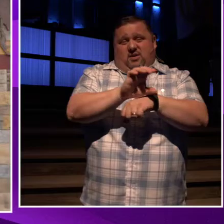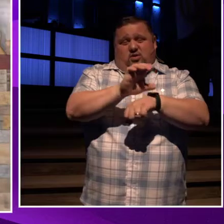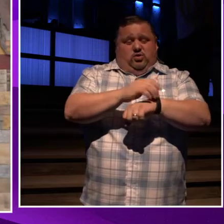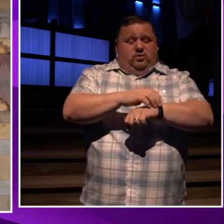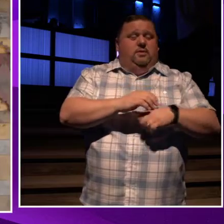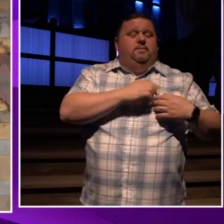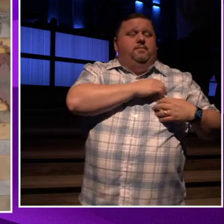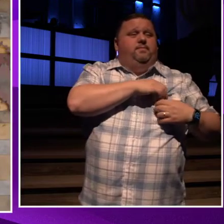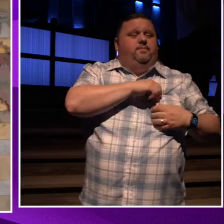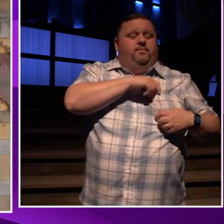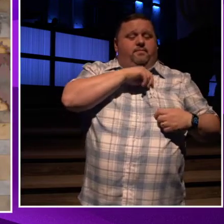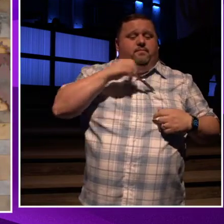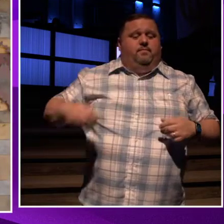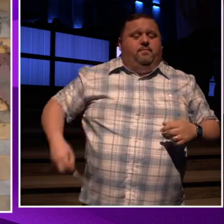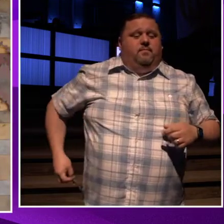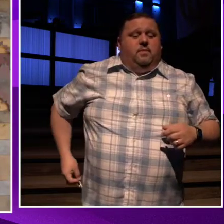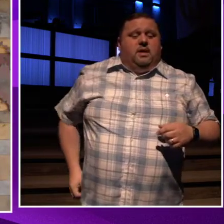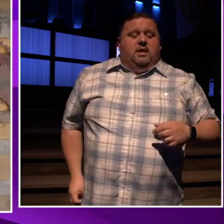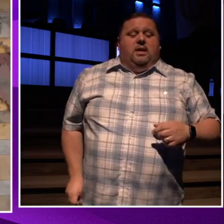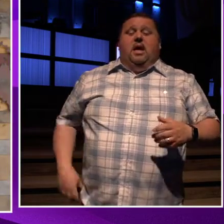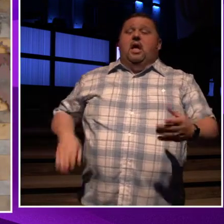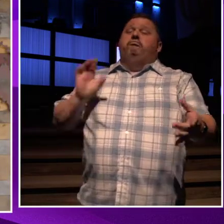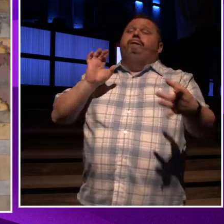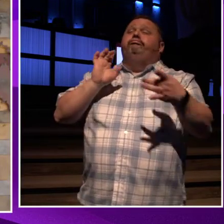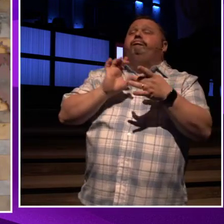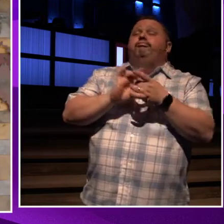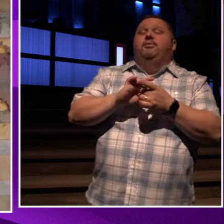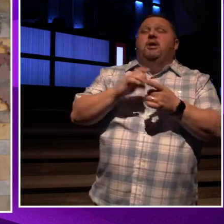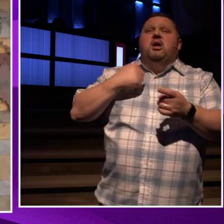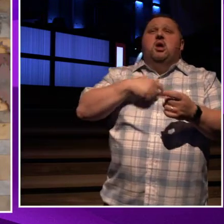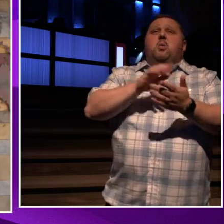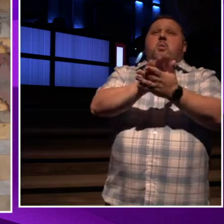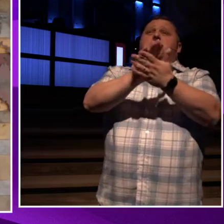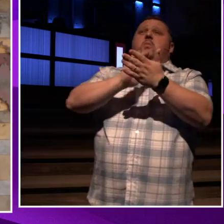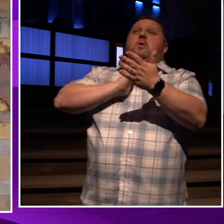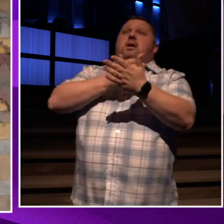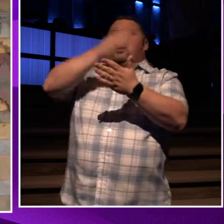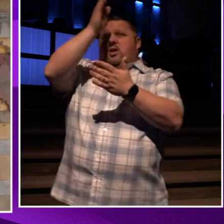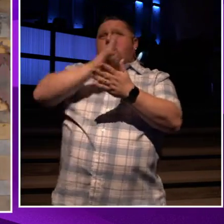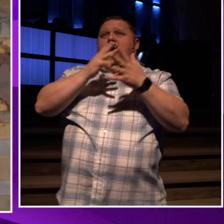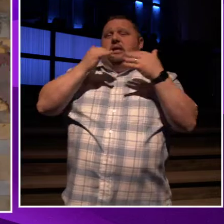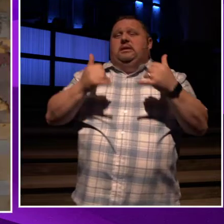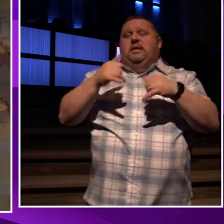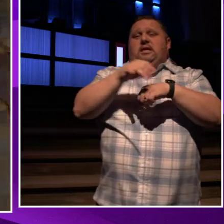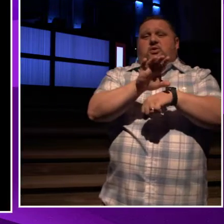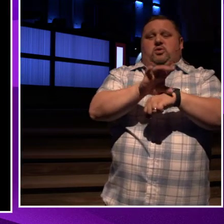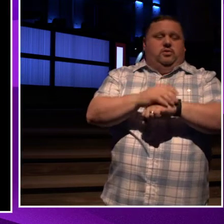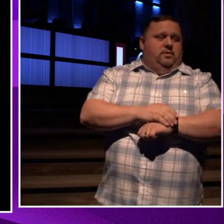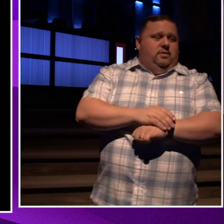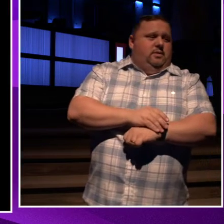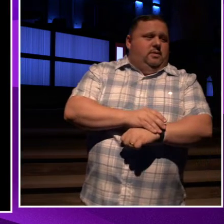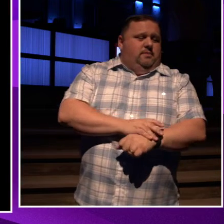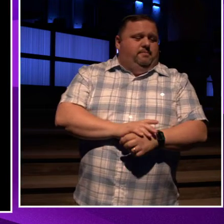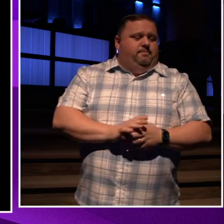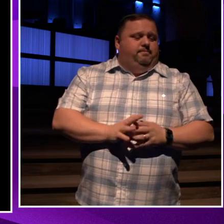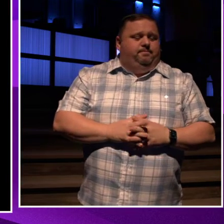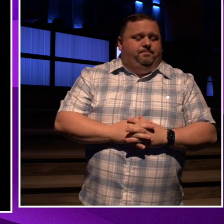today. Now join us as we praise our great God today at Central.